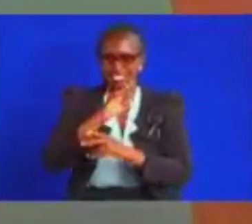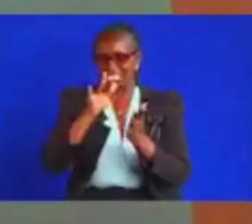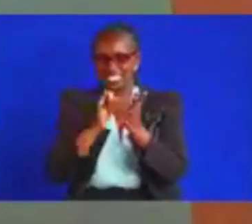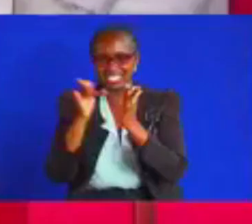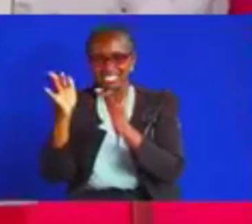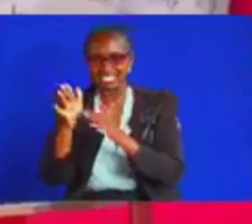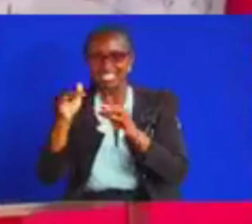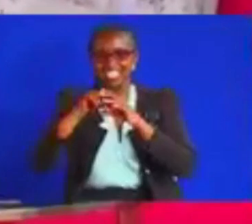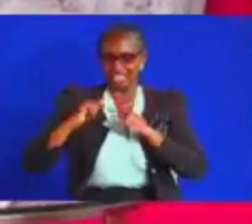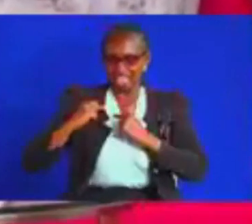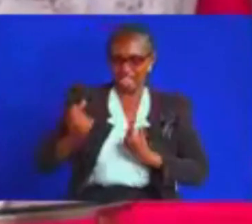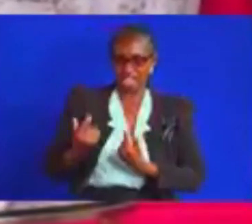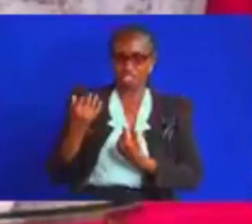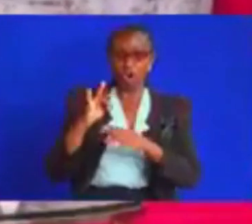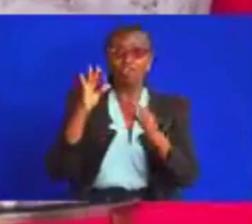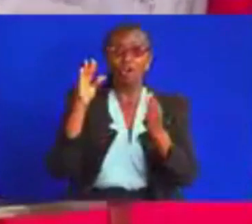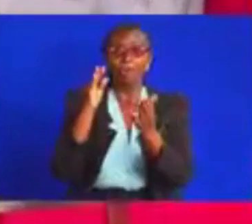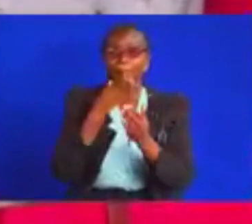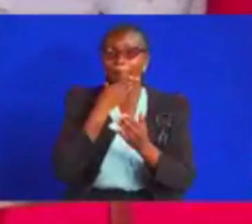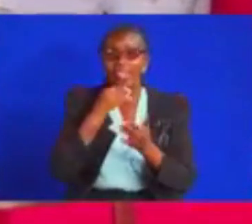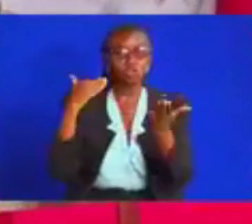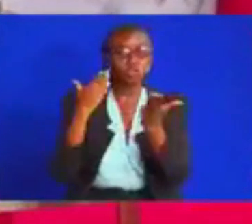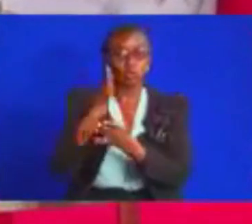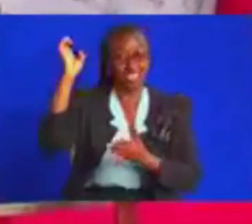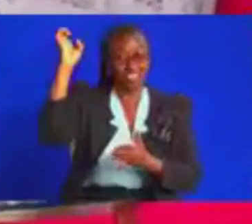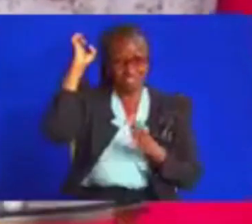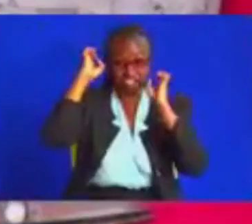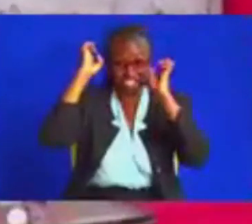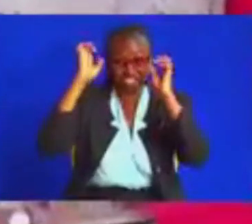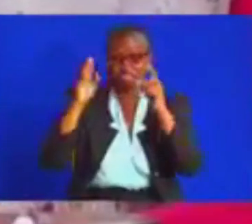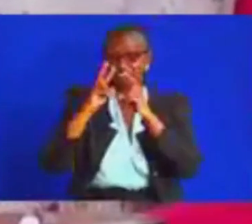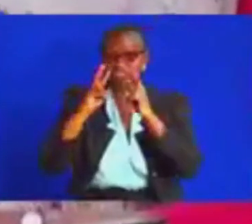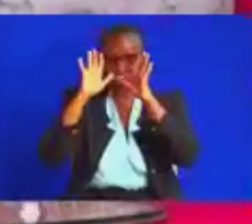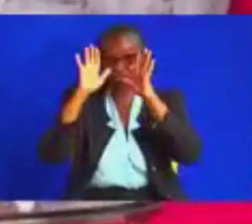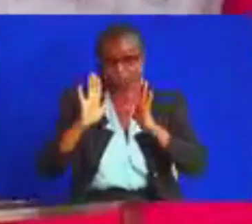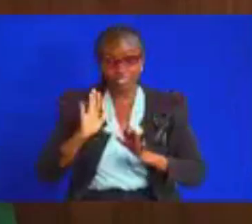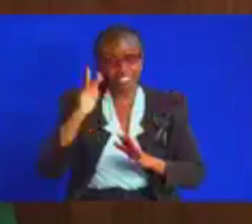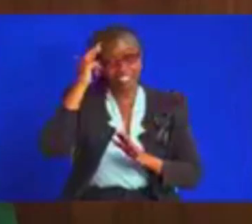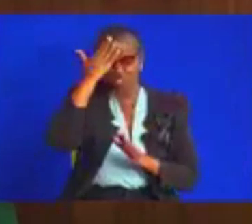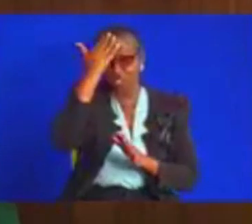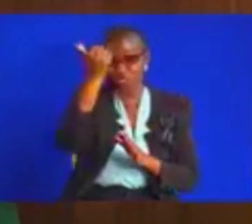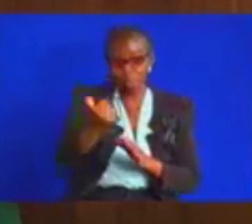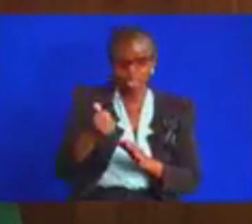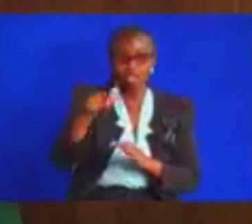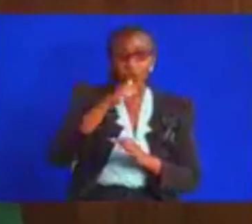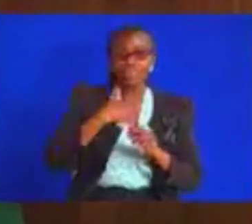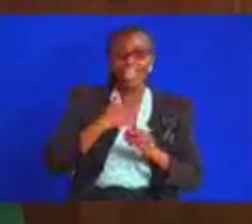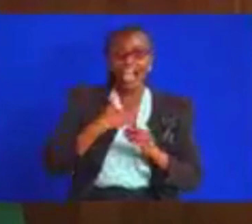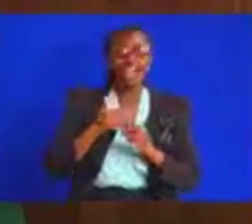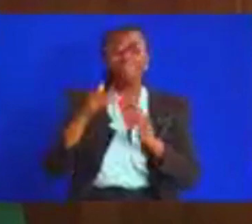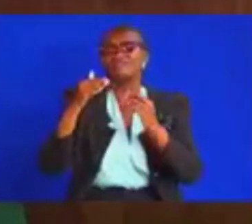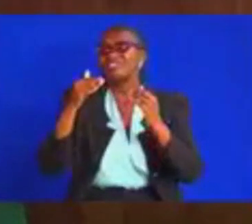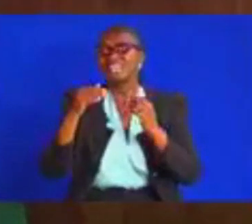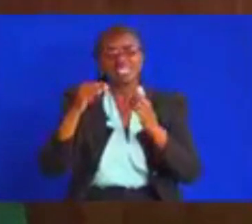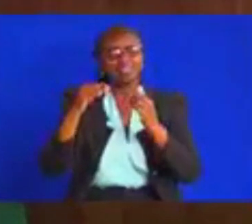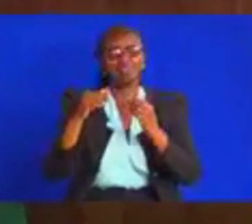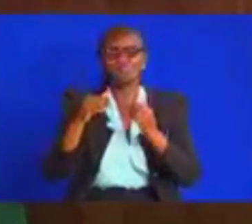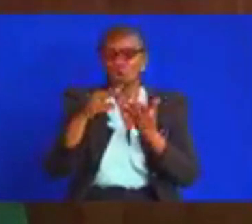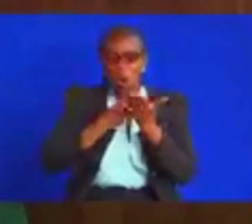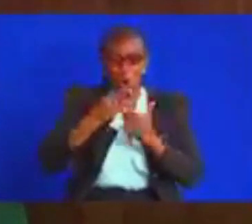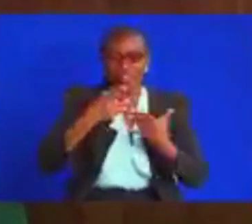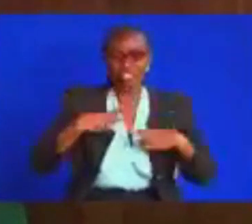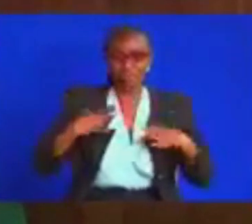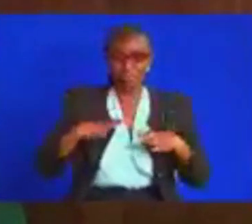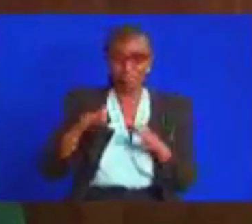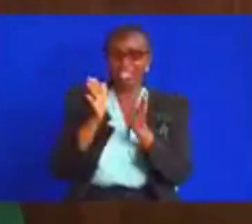men through evangelism. And that is very important. But it is the reason why we have sincere people in an environment that